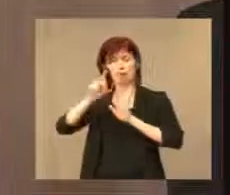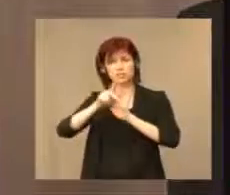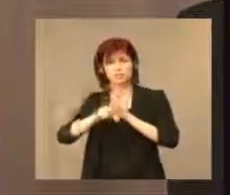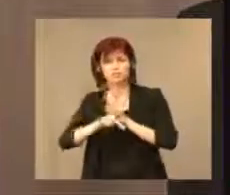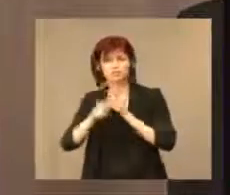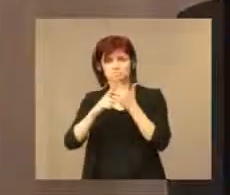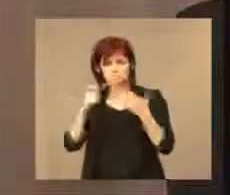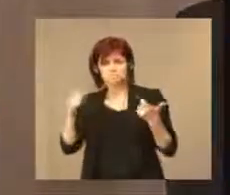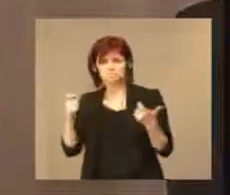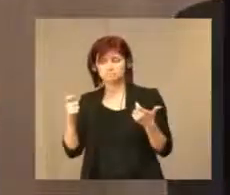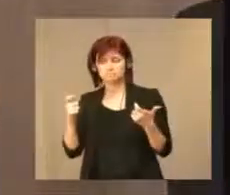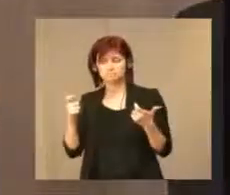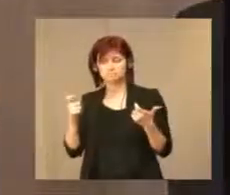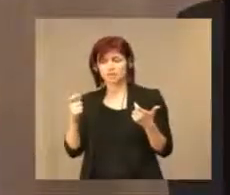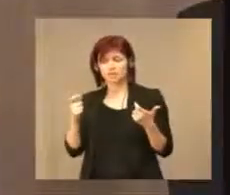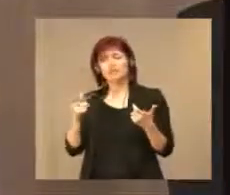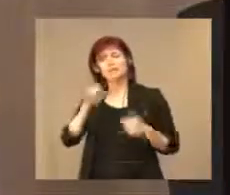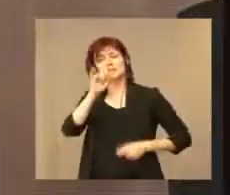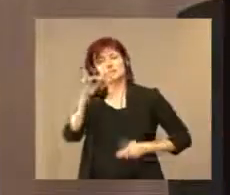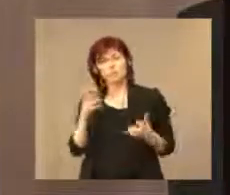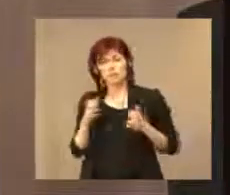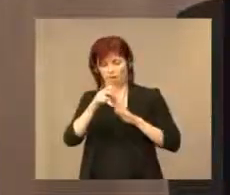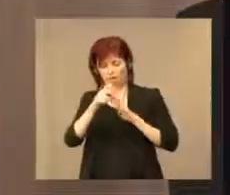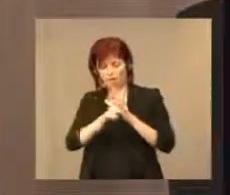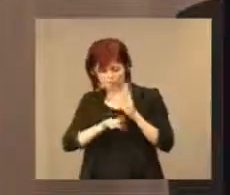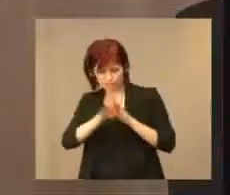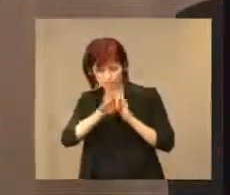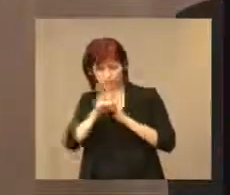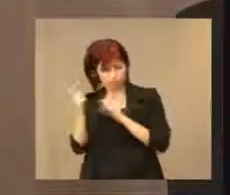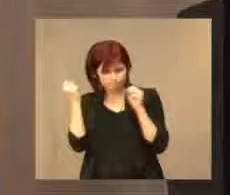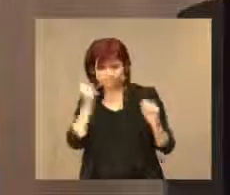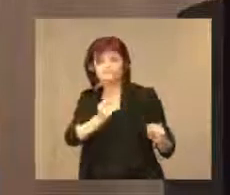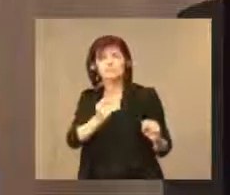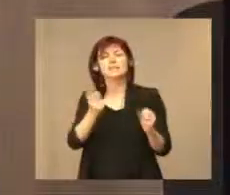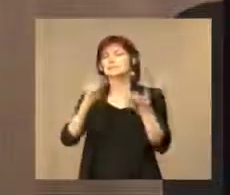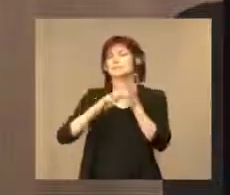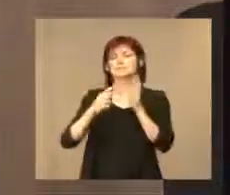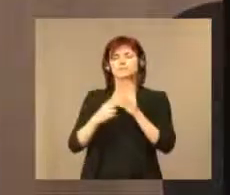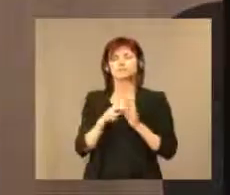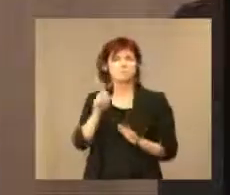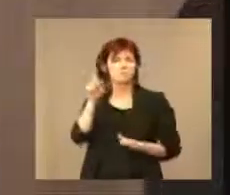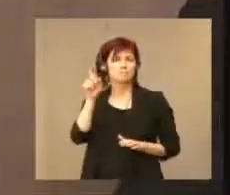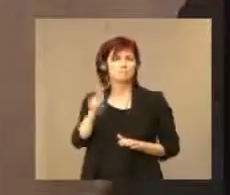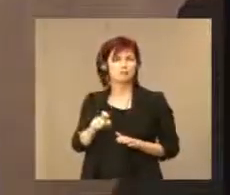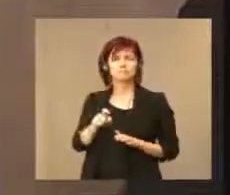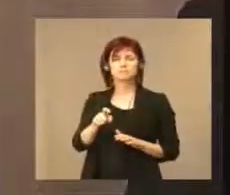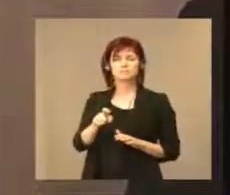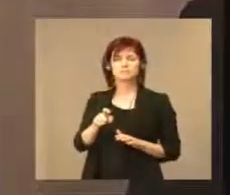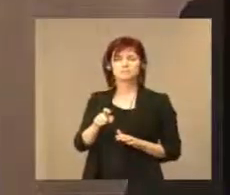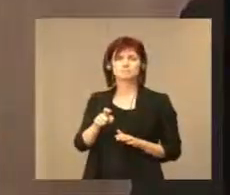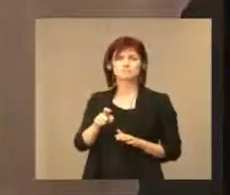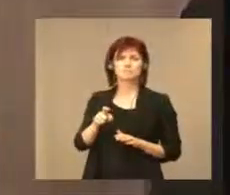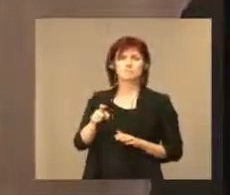that good policy development is really built upon the real pain that you